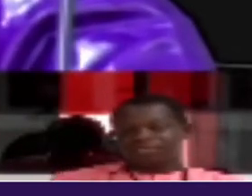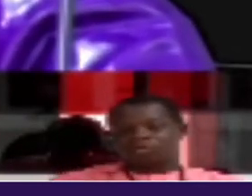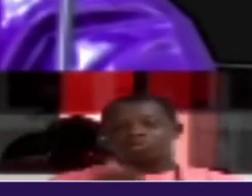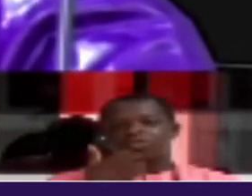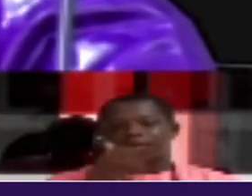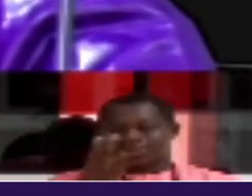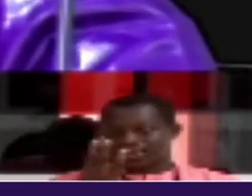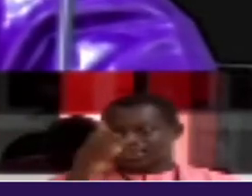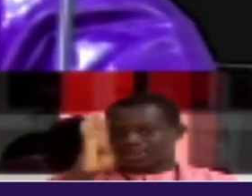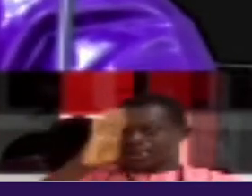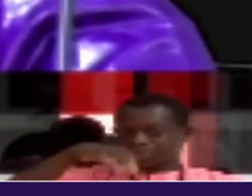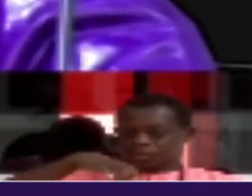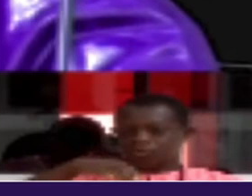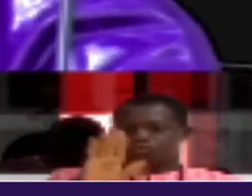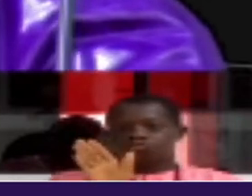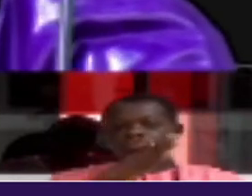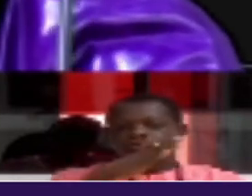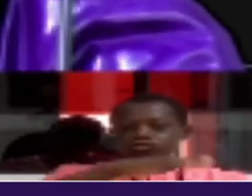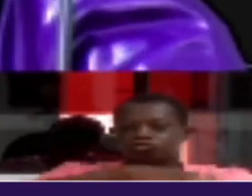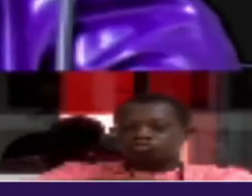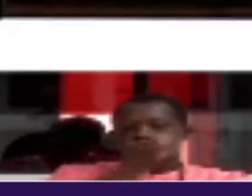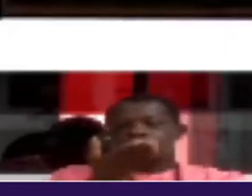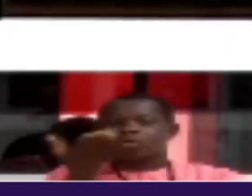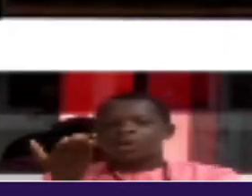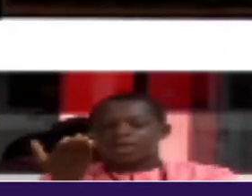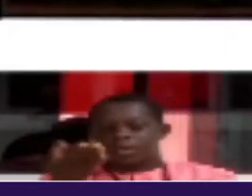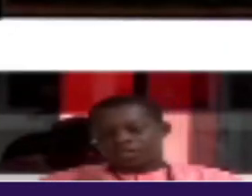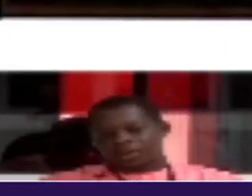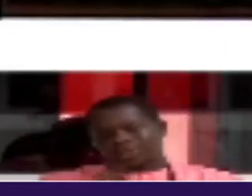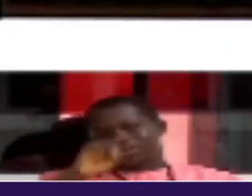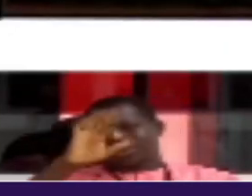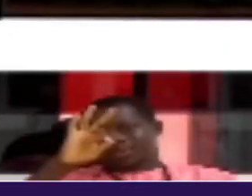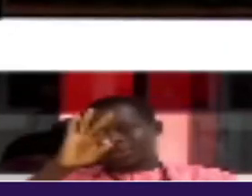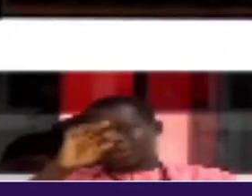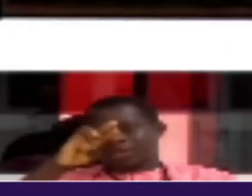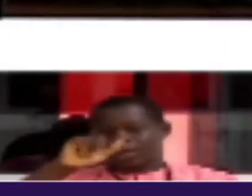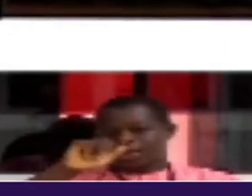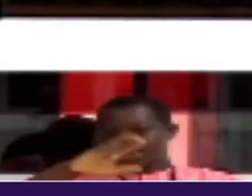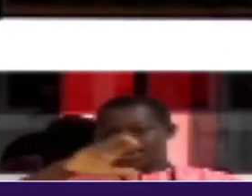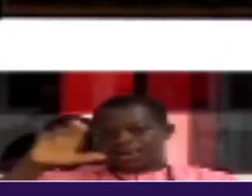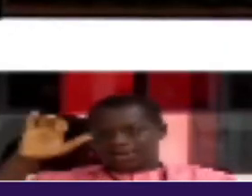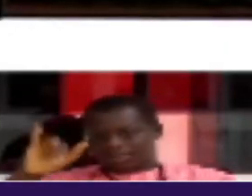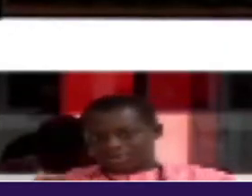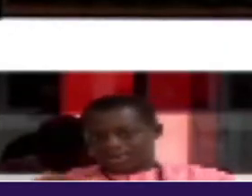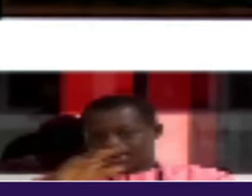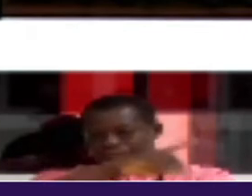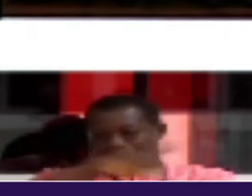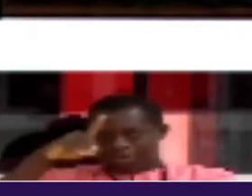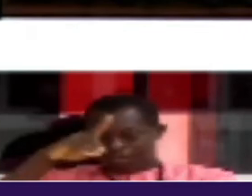Thank you. Where did you go to school? I go to school at St. Mary's Primary School. Which